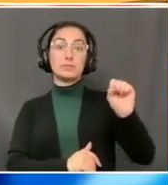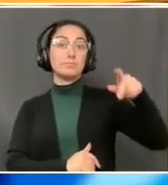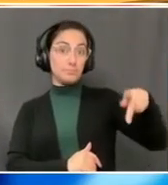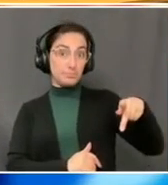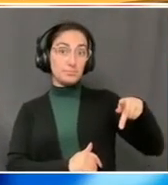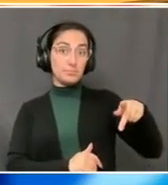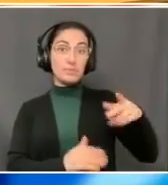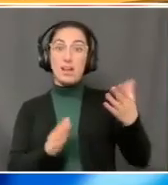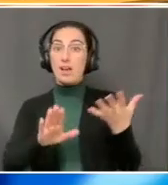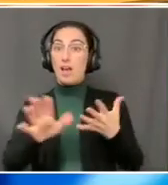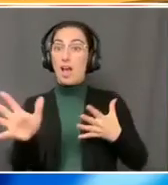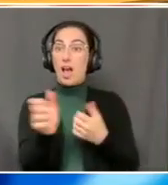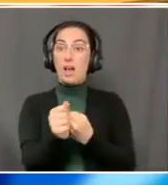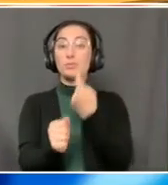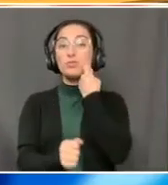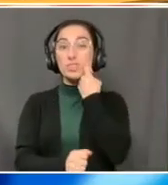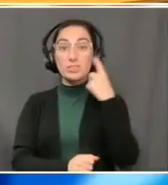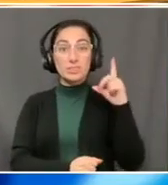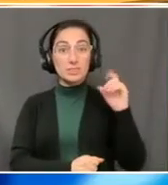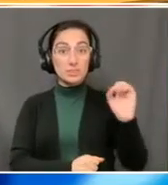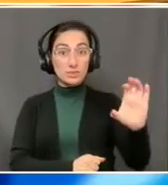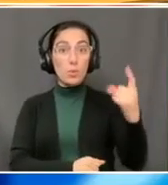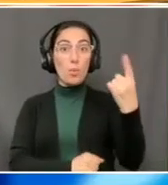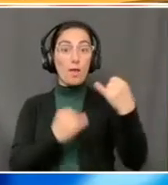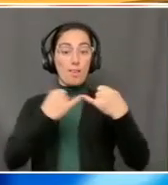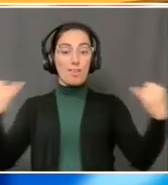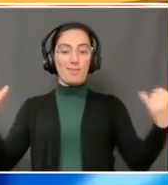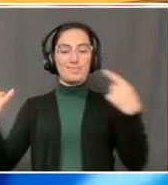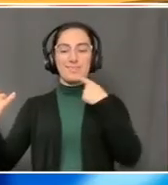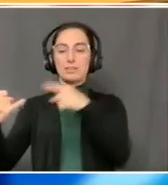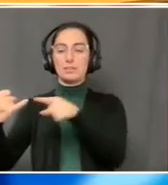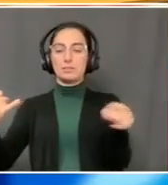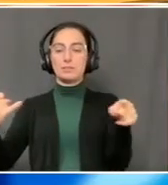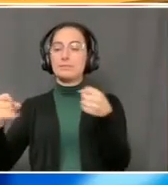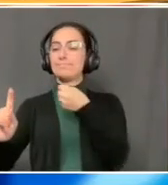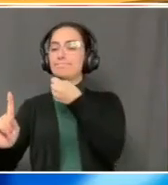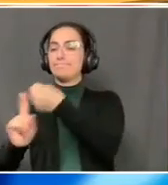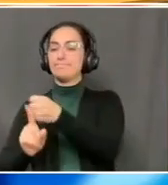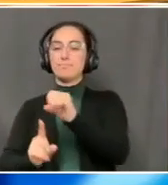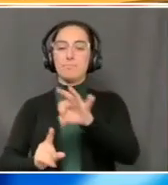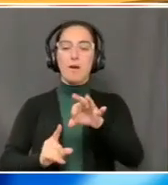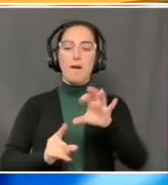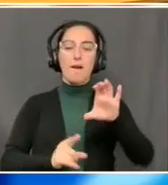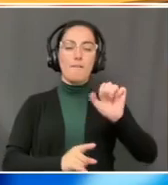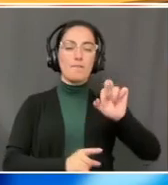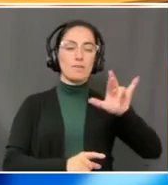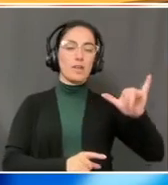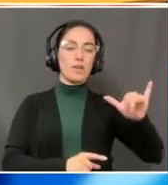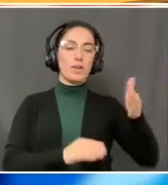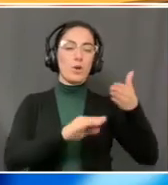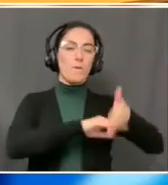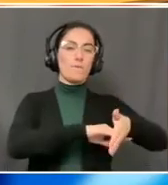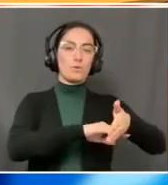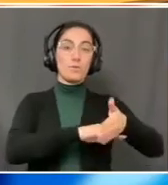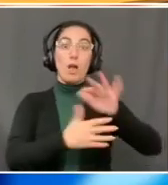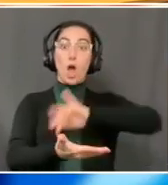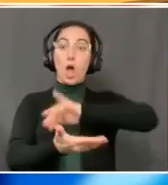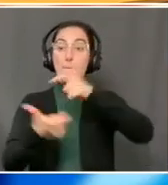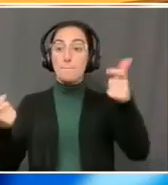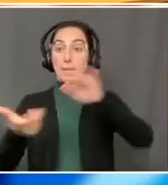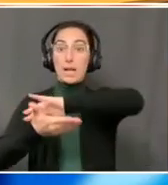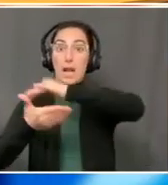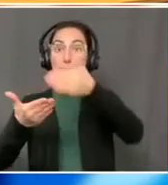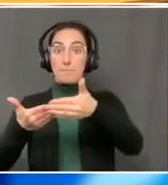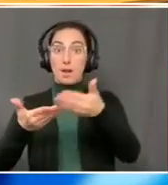December had one of the lines was the impact of the carryover. A large portion of the carryover, as you point